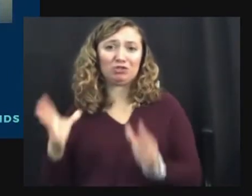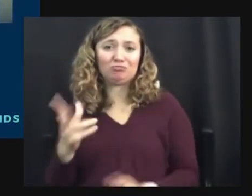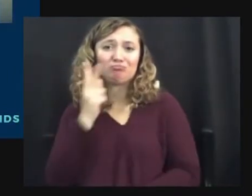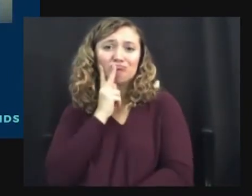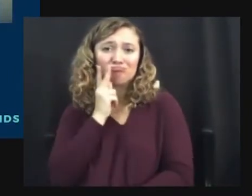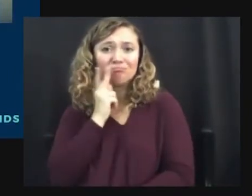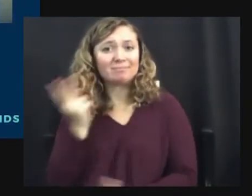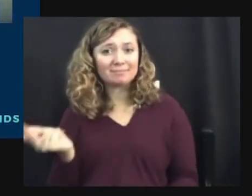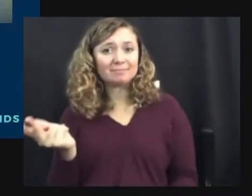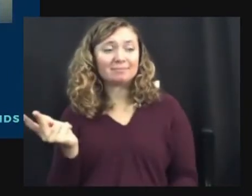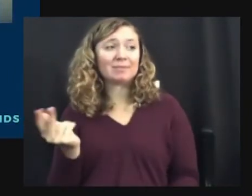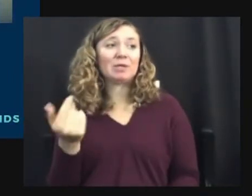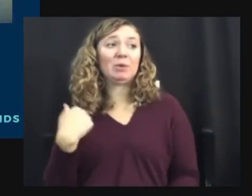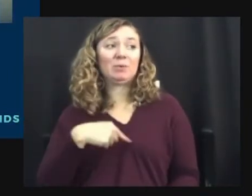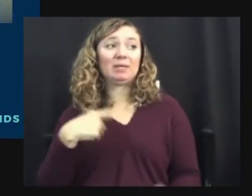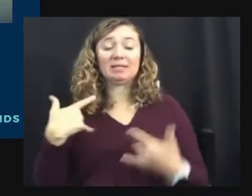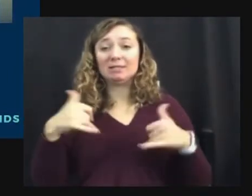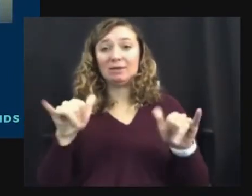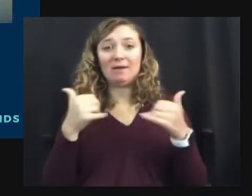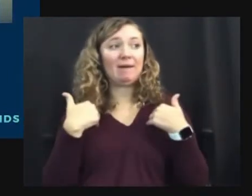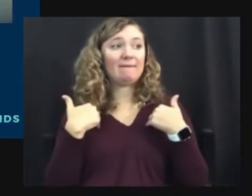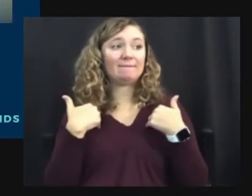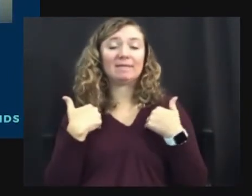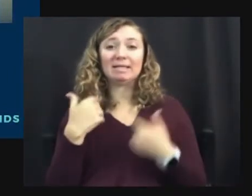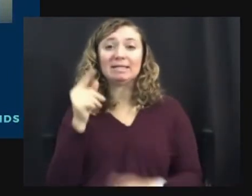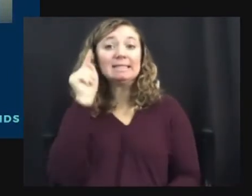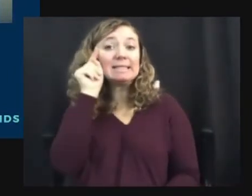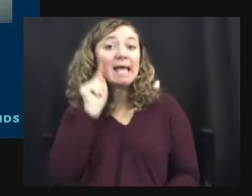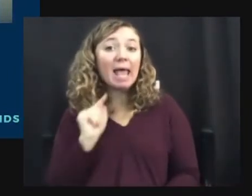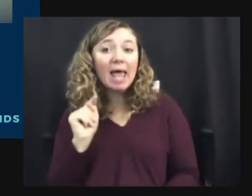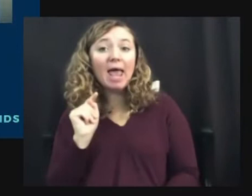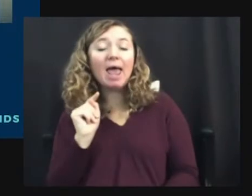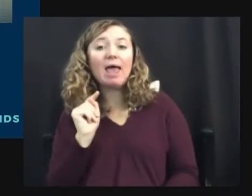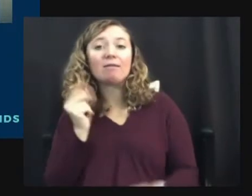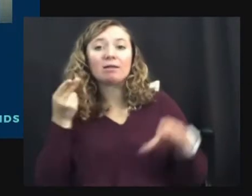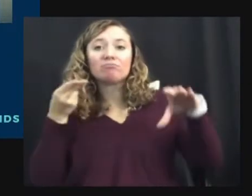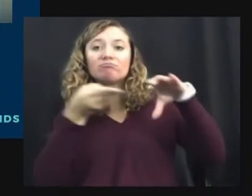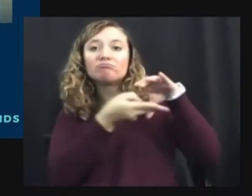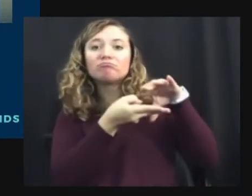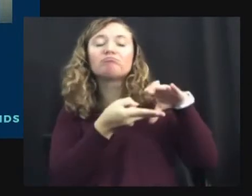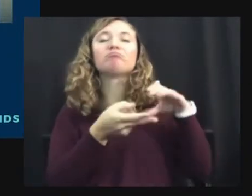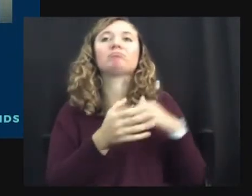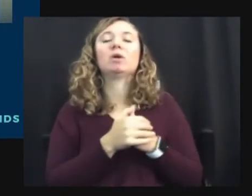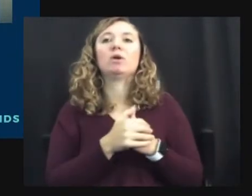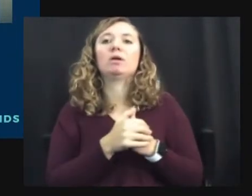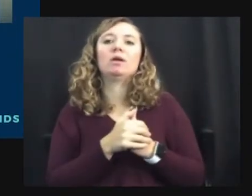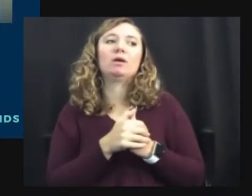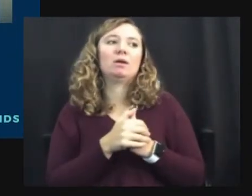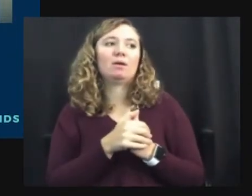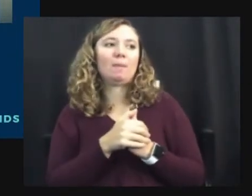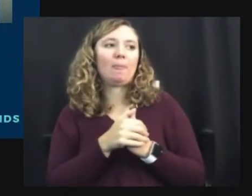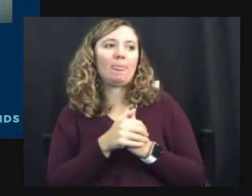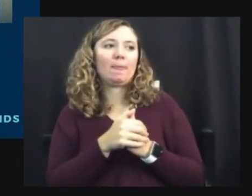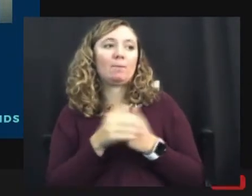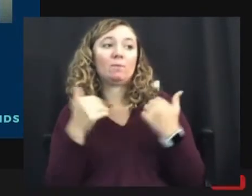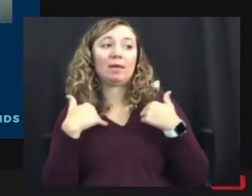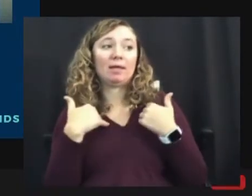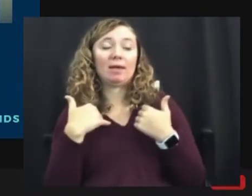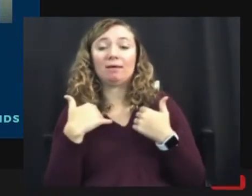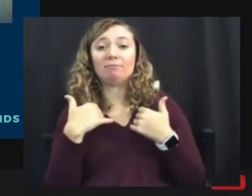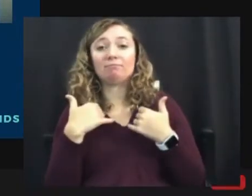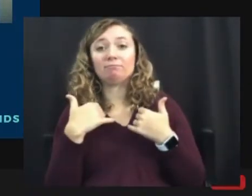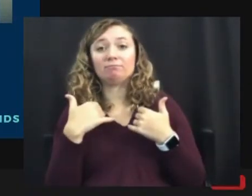We still have tanning salons in every strip mall. We have ubiquitous white male leadership